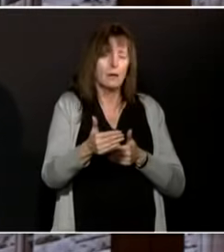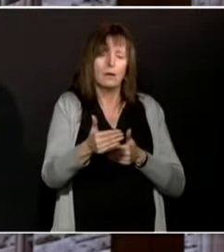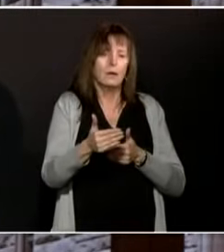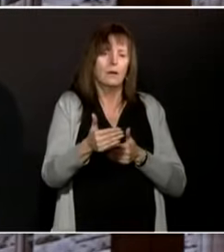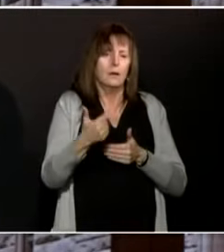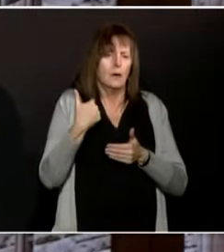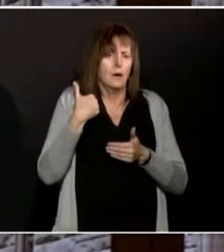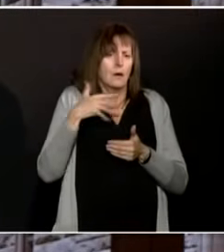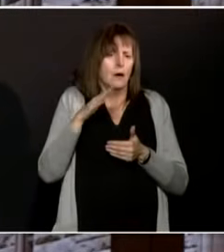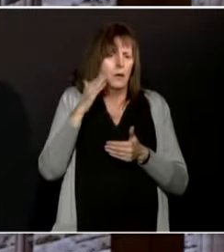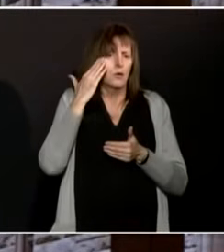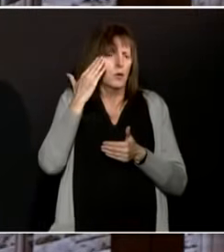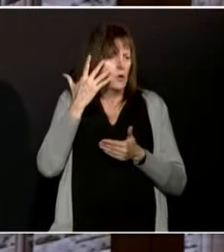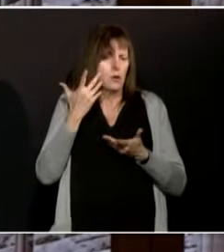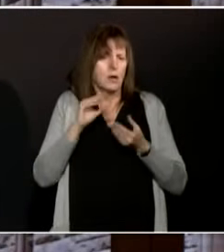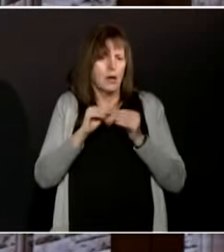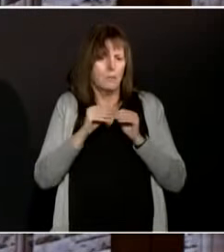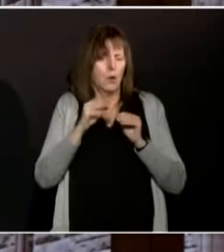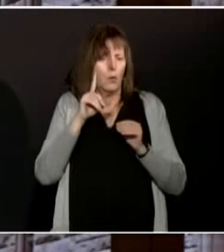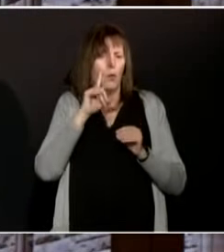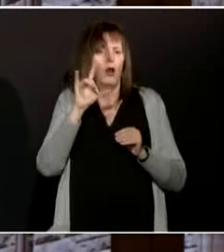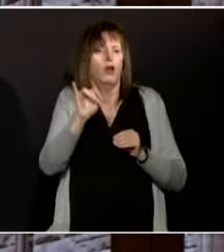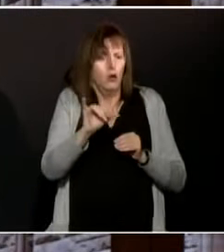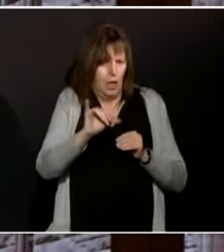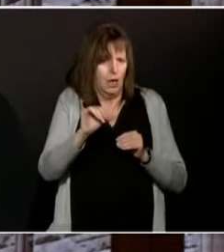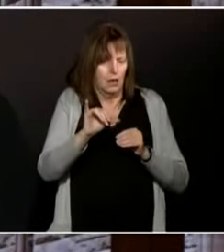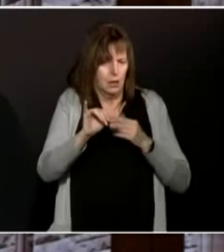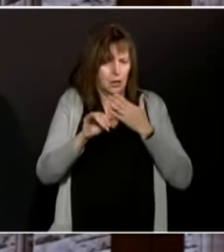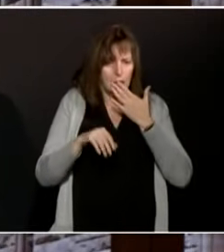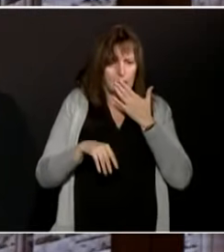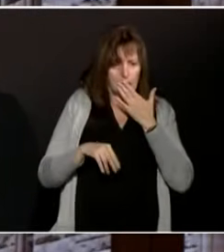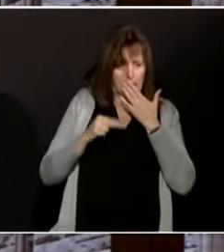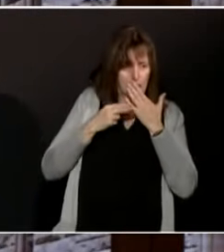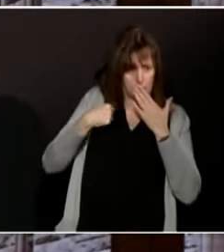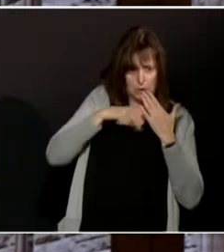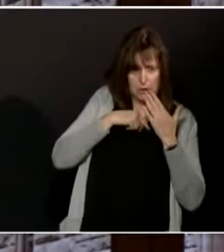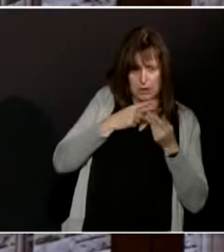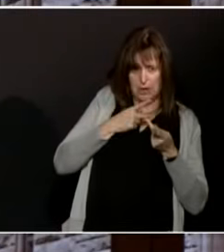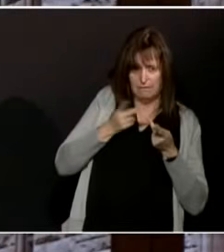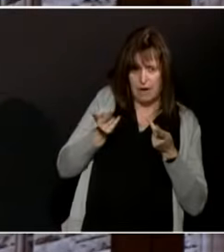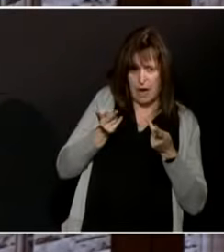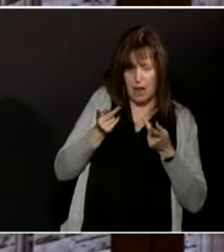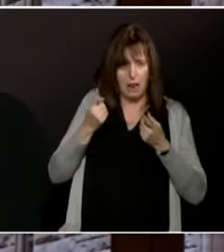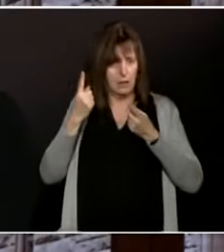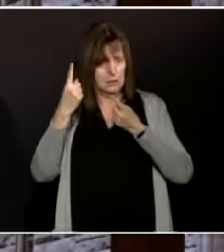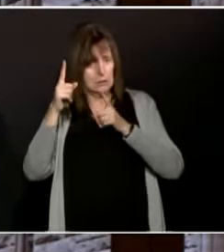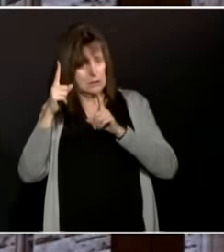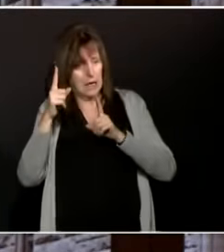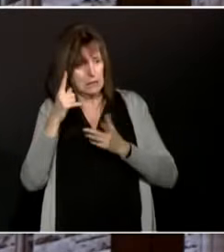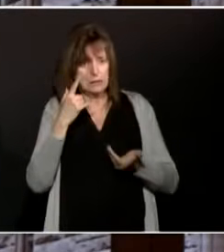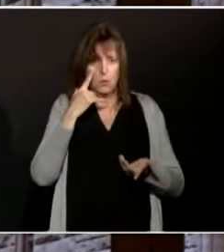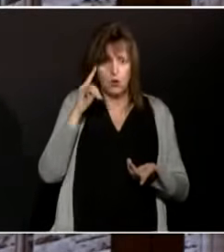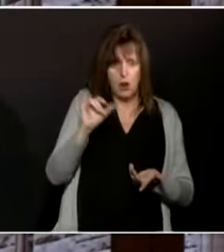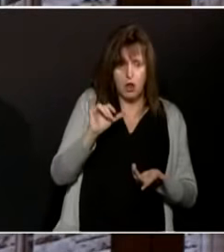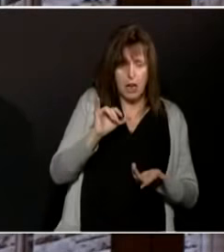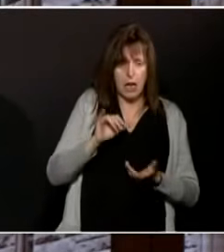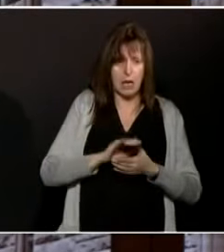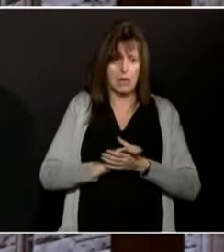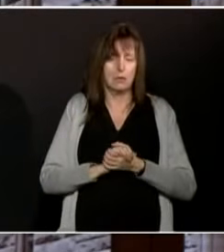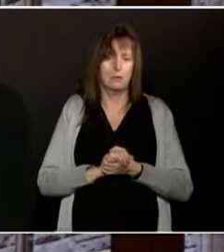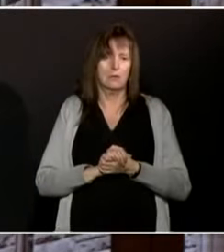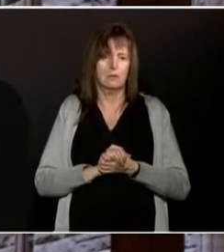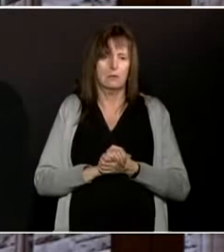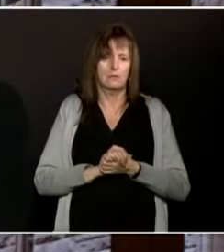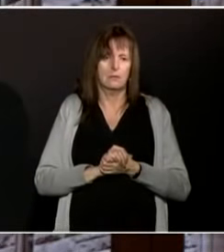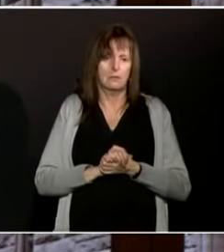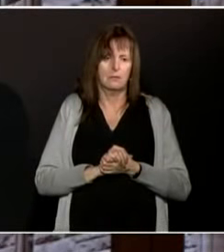And it depends on what you mean as success. And one of the things that's very concerning to me is that there's very much a perception, a